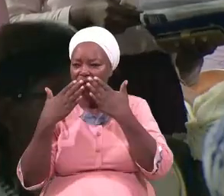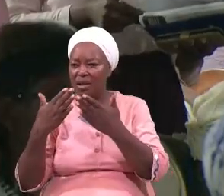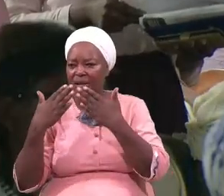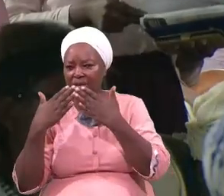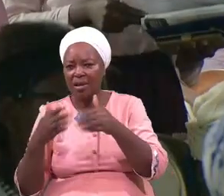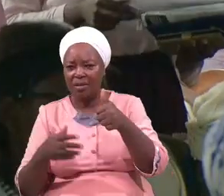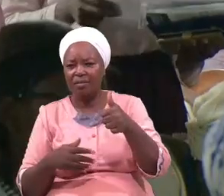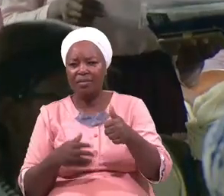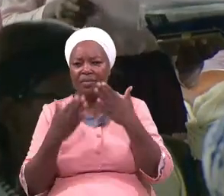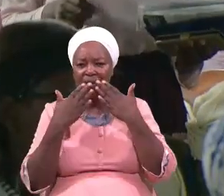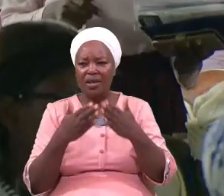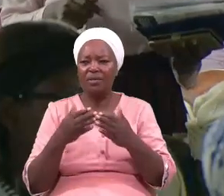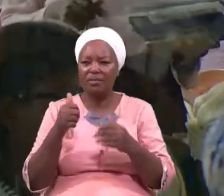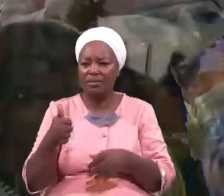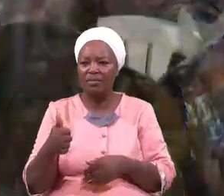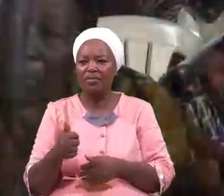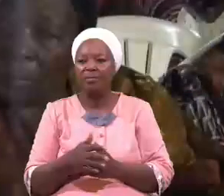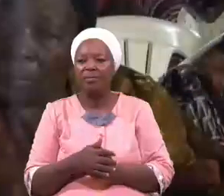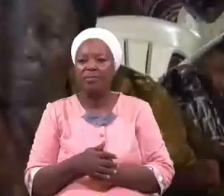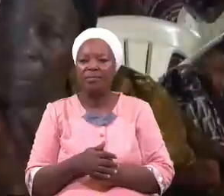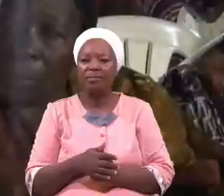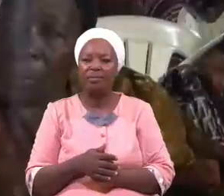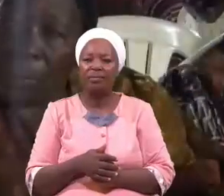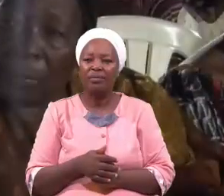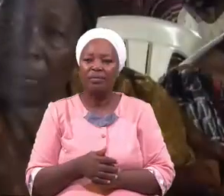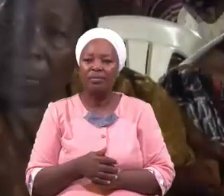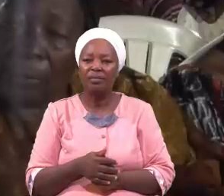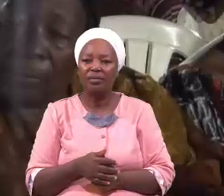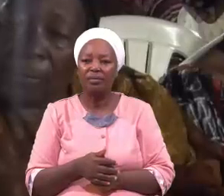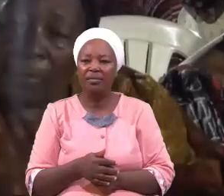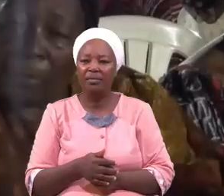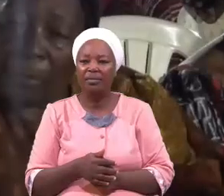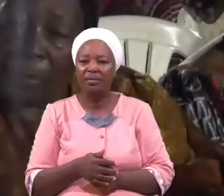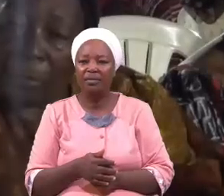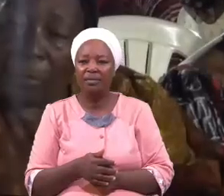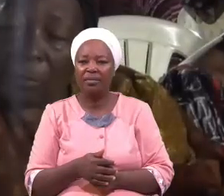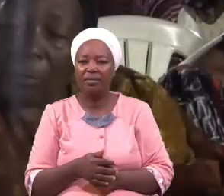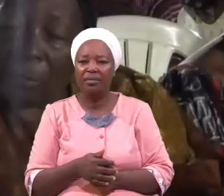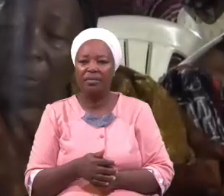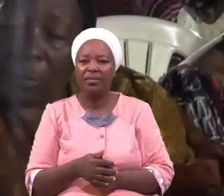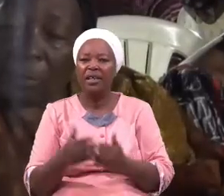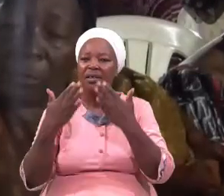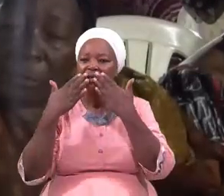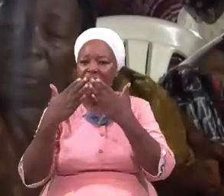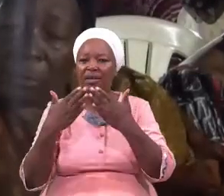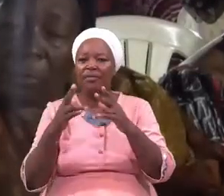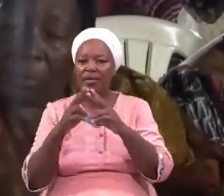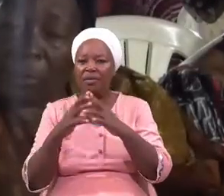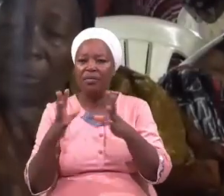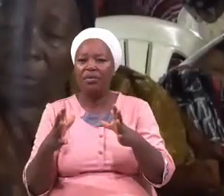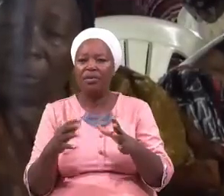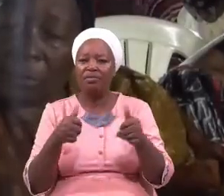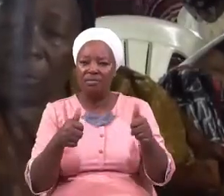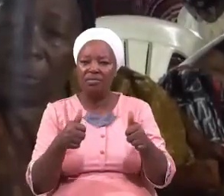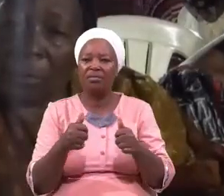back. Thank you very much at the far back also. Thank you very much for those at the